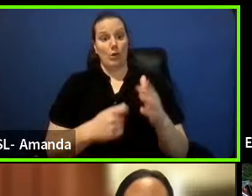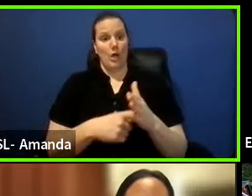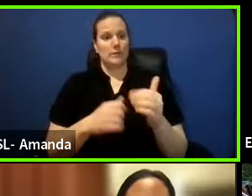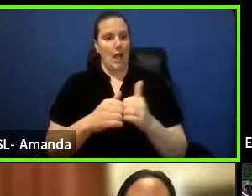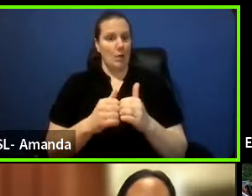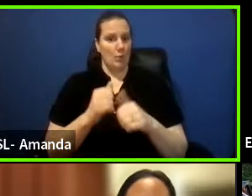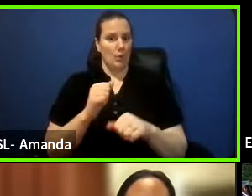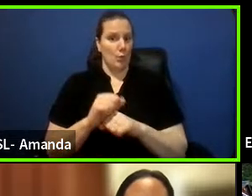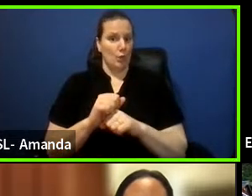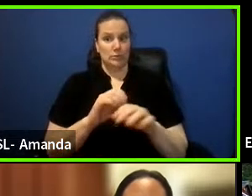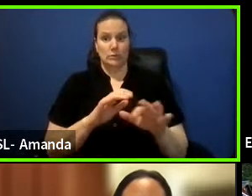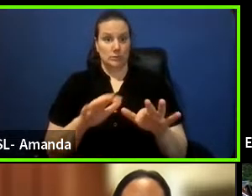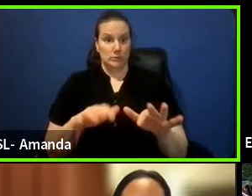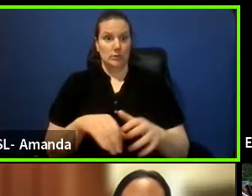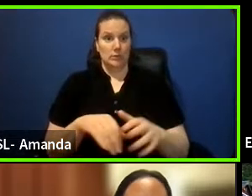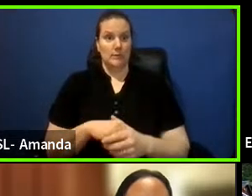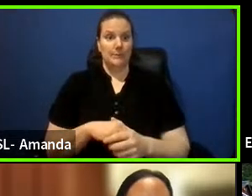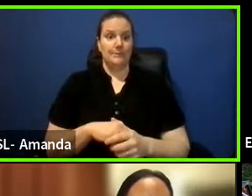Matt, you know,